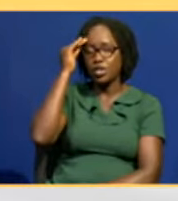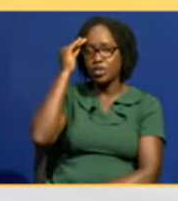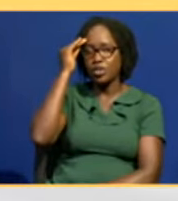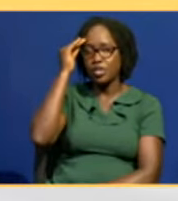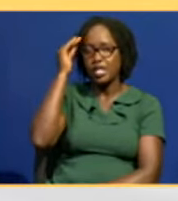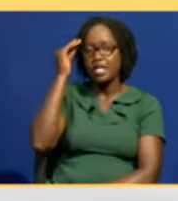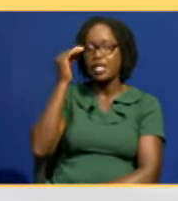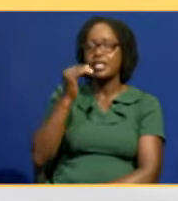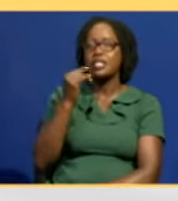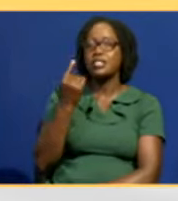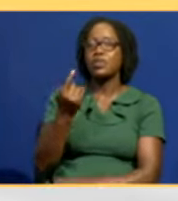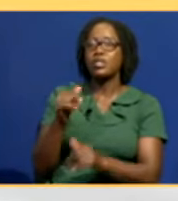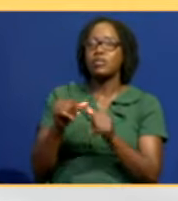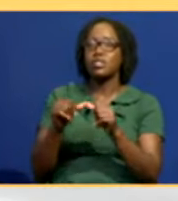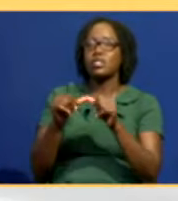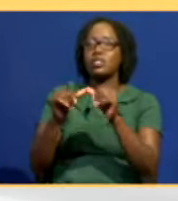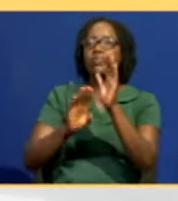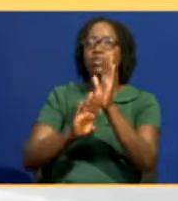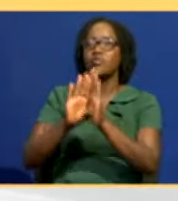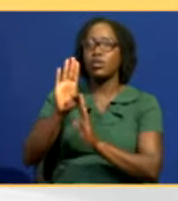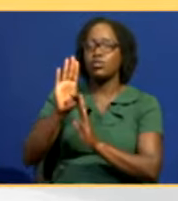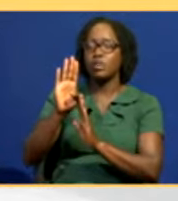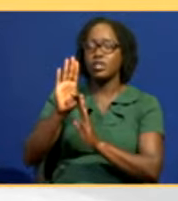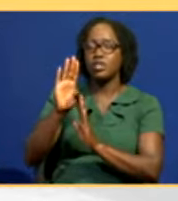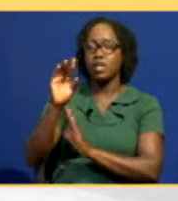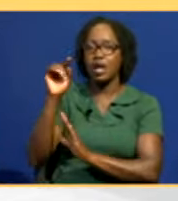of the sustainable development goals.